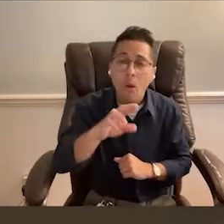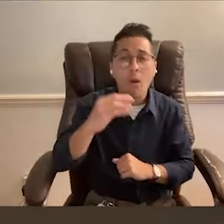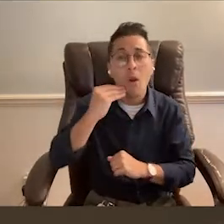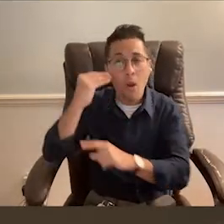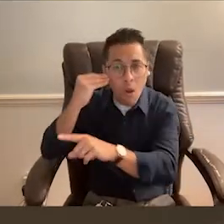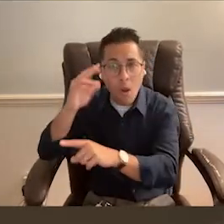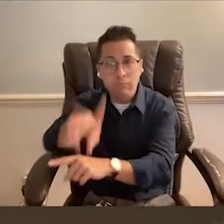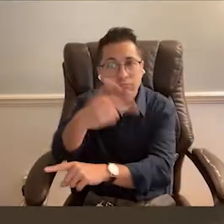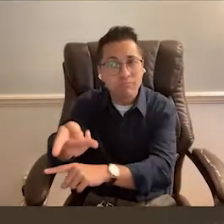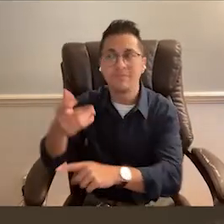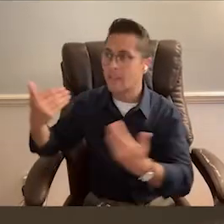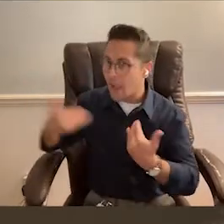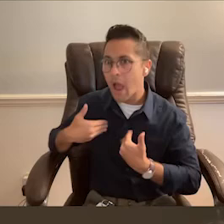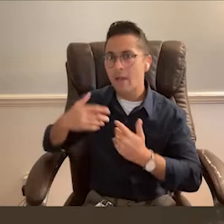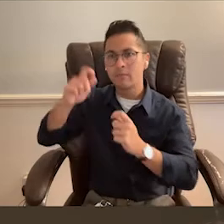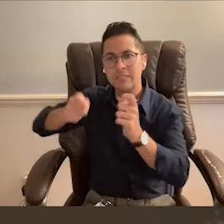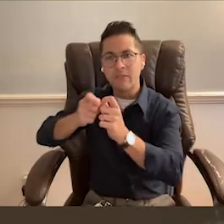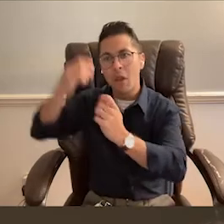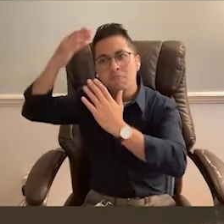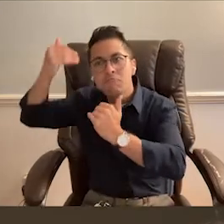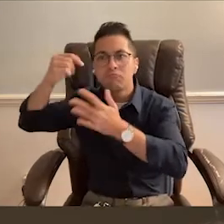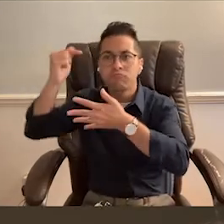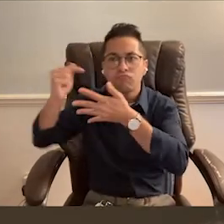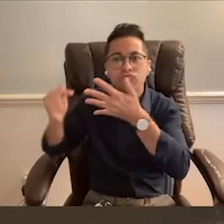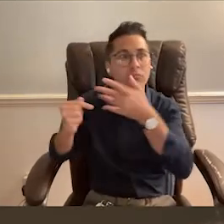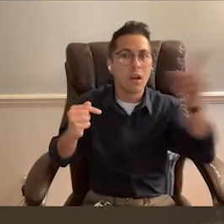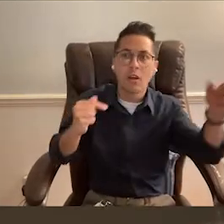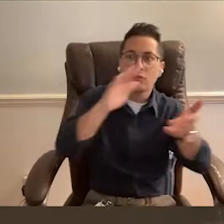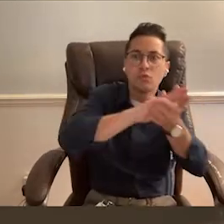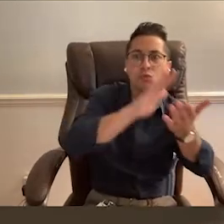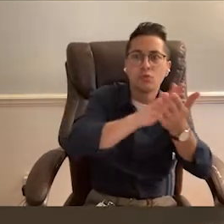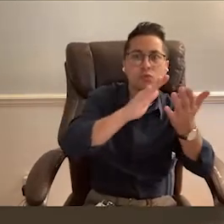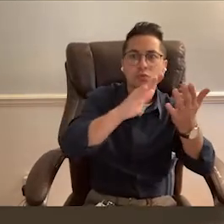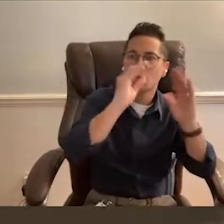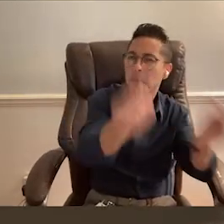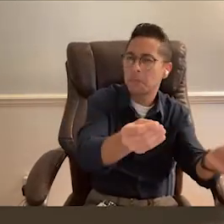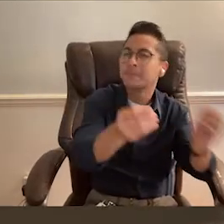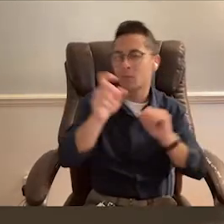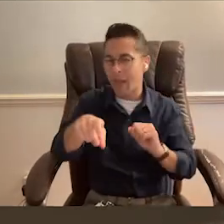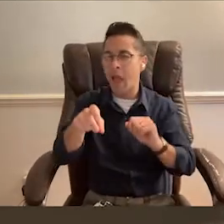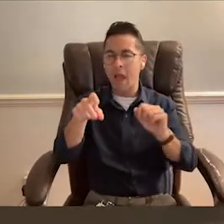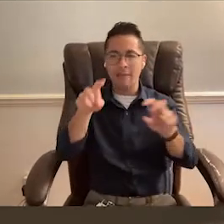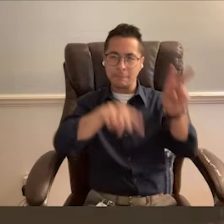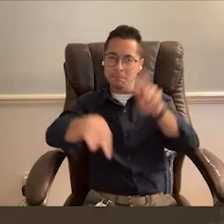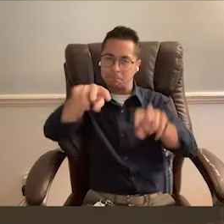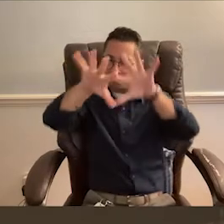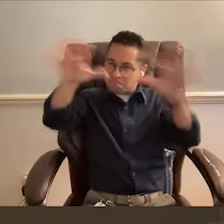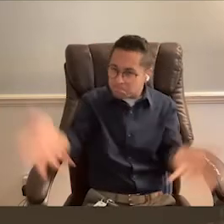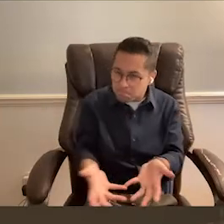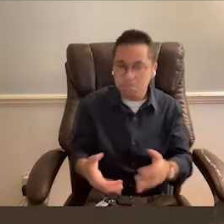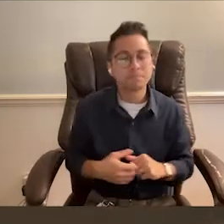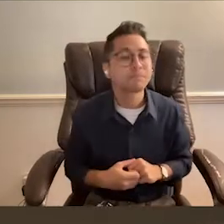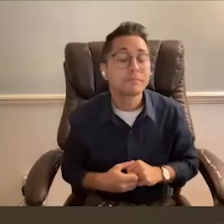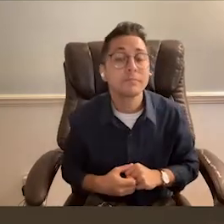is expectations, and at home there isn't? Or is it that at home there is demands and expectations and at school there isn't?